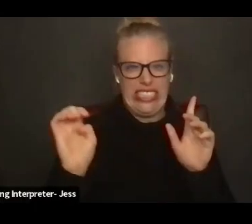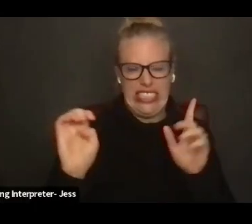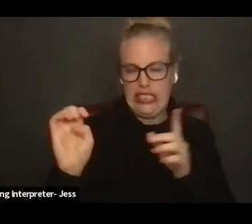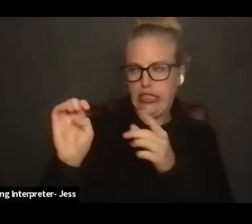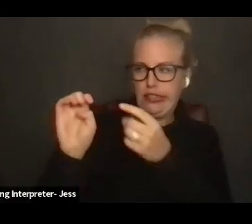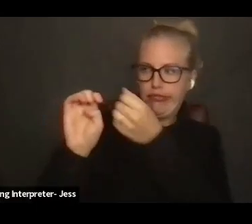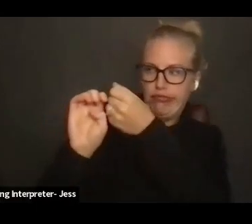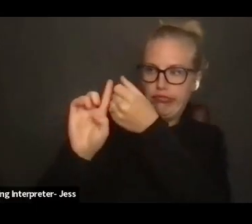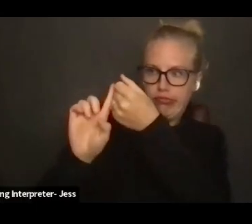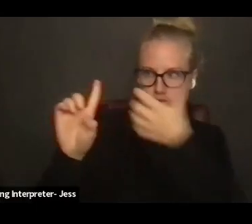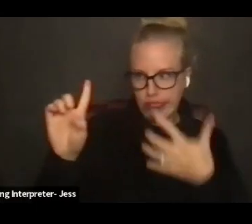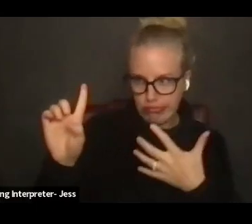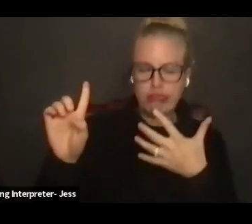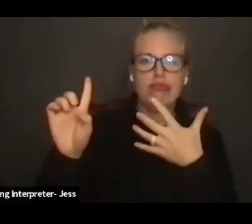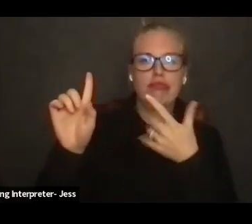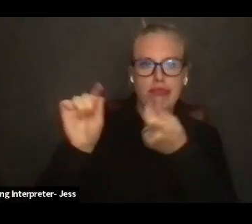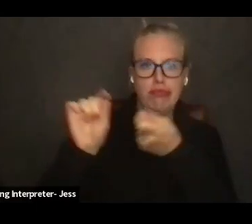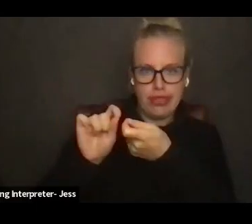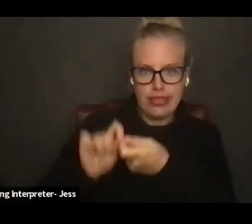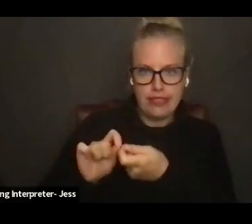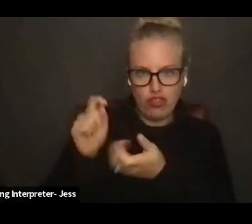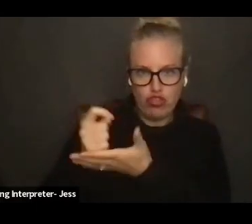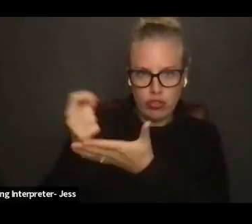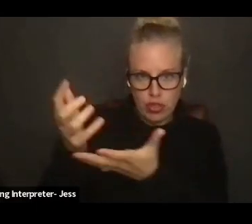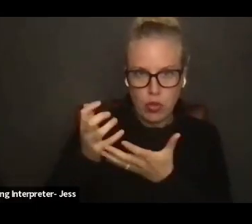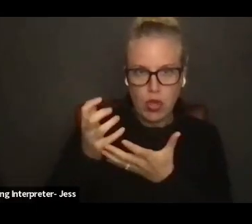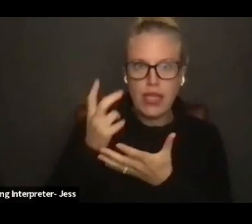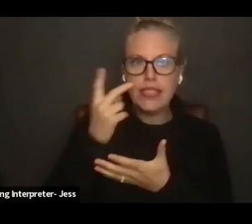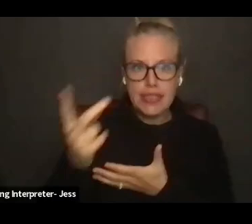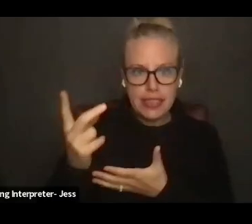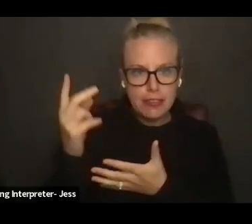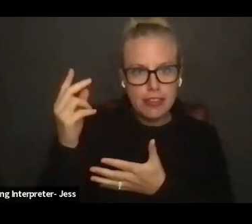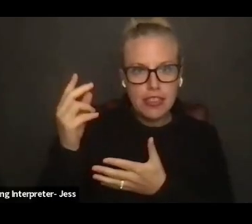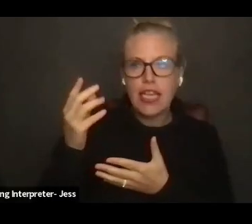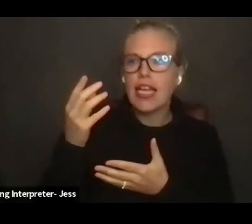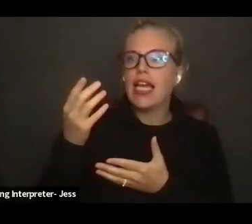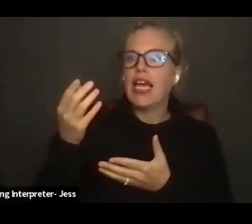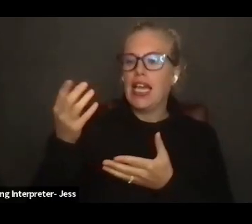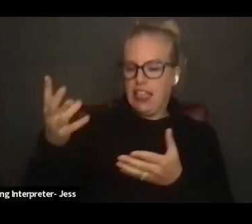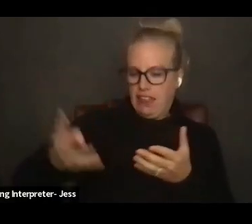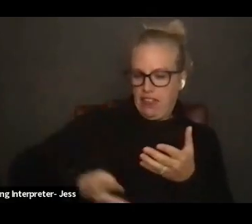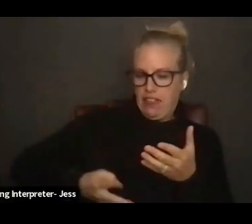about what you want. And you can see that it's feeding tubes,